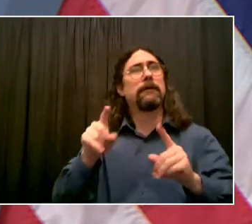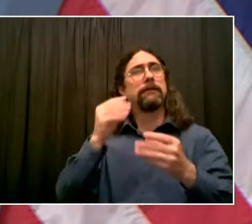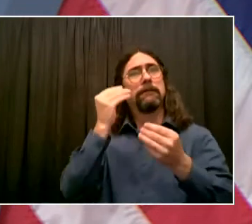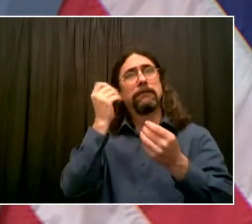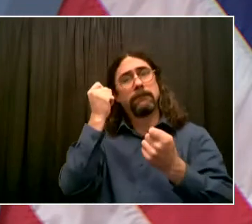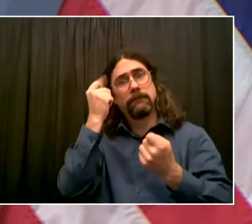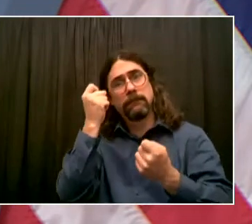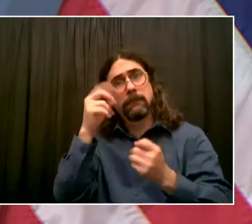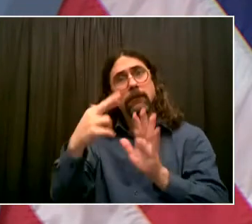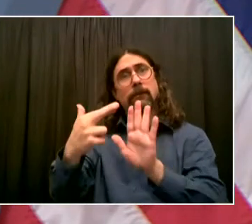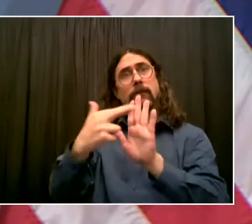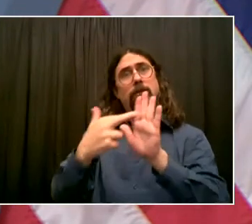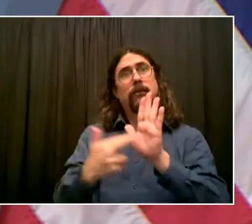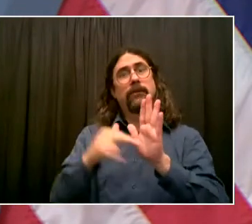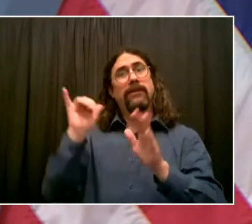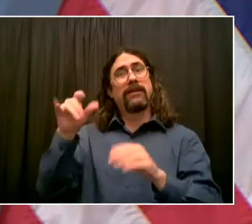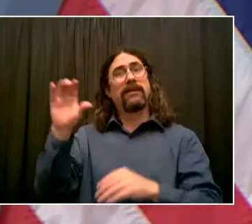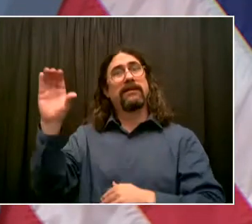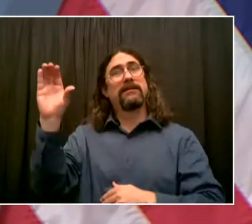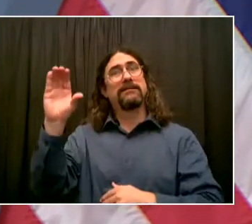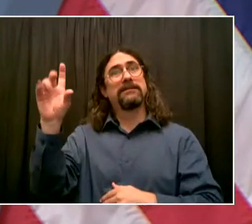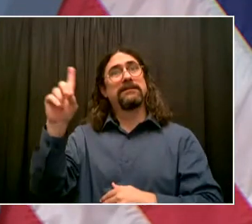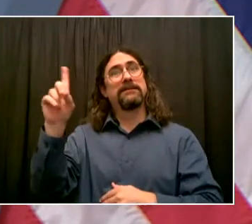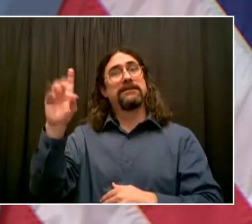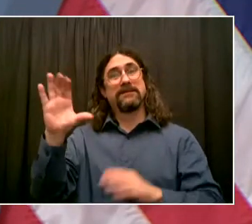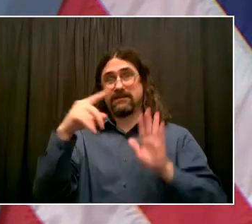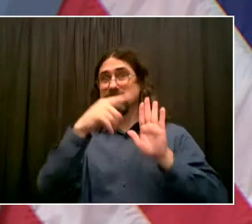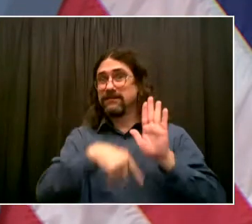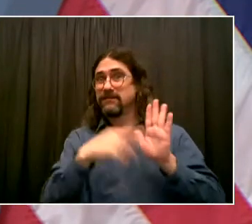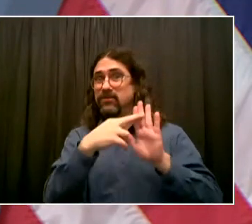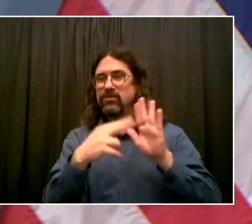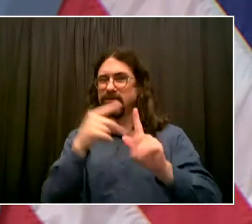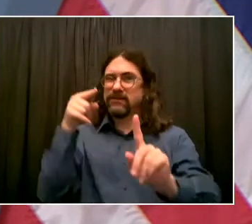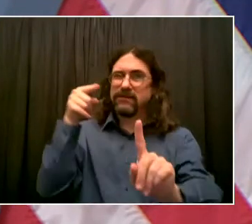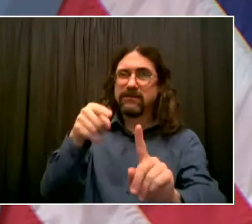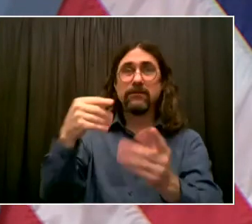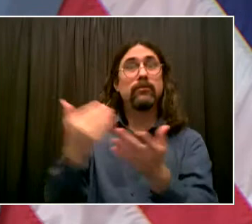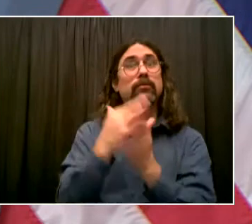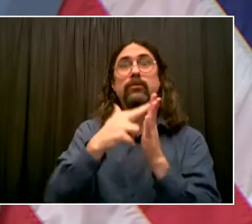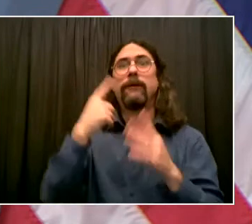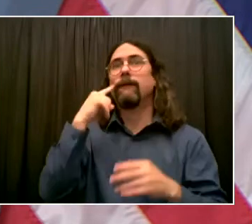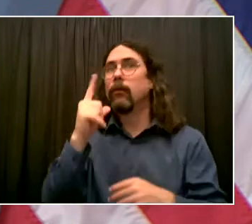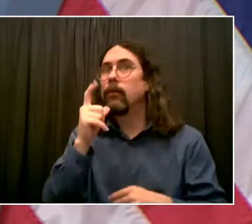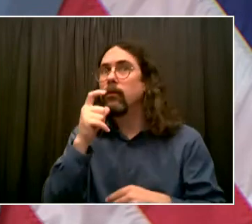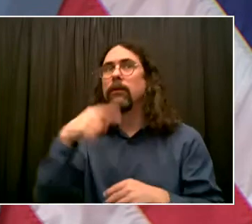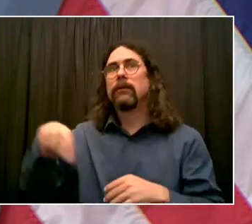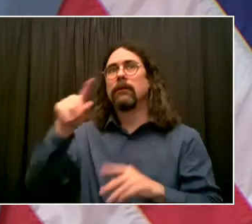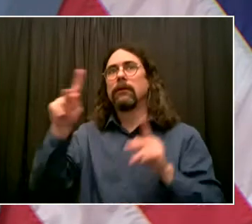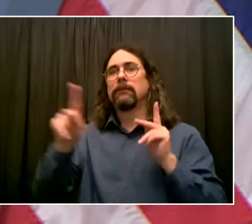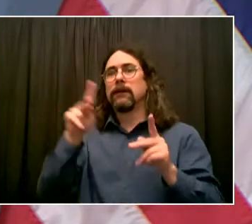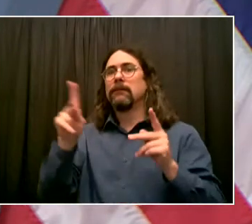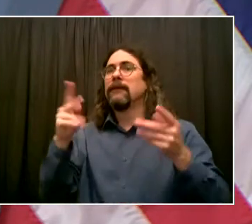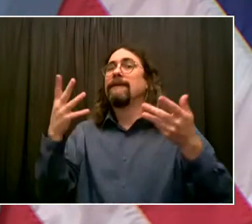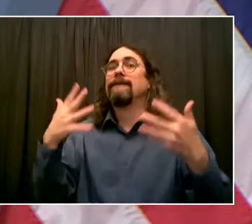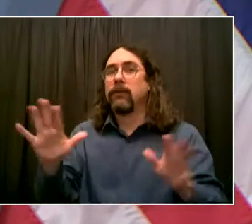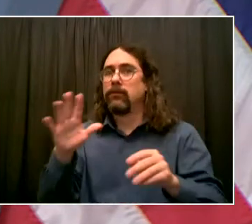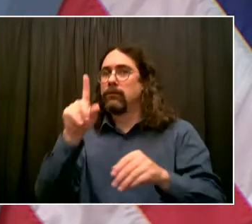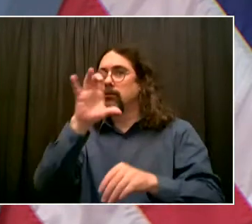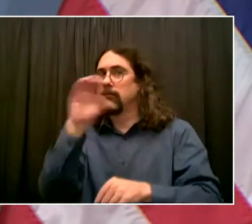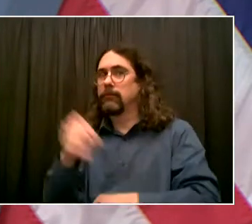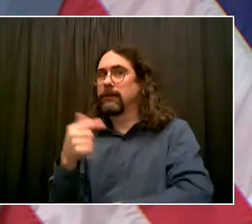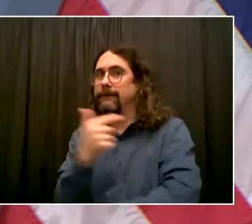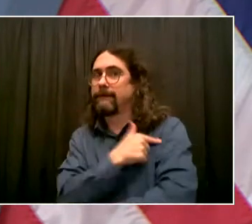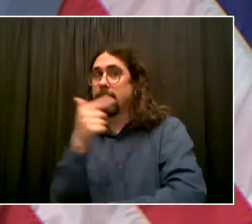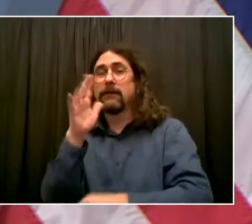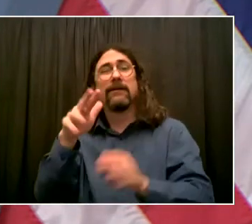your last dose of the vaccination. But what they highlight is that once someone is fully vaccinated, there are very